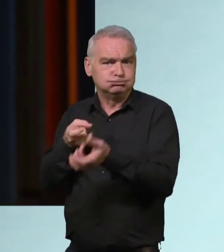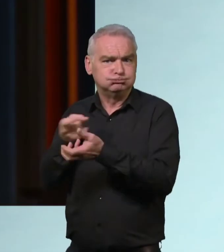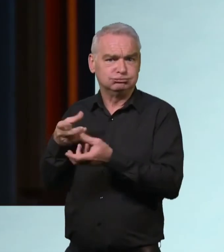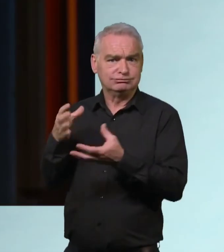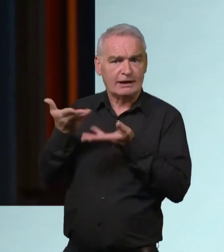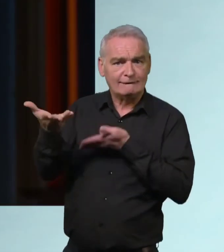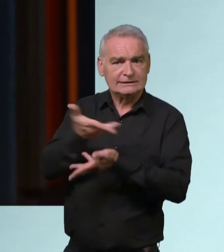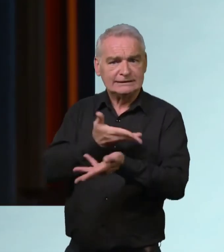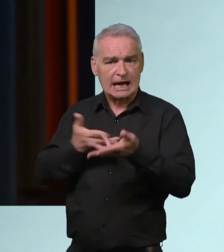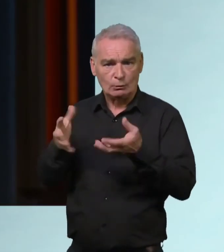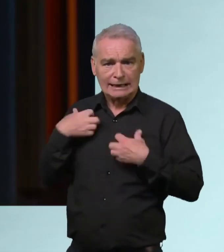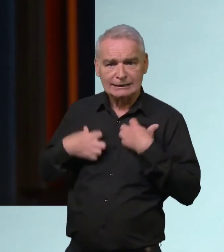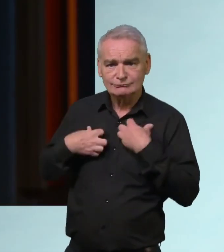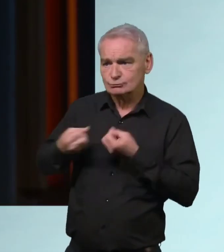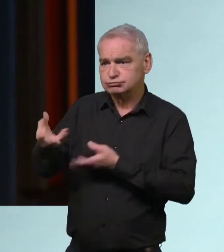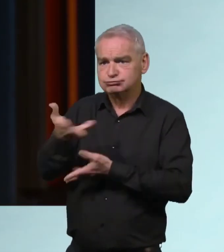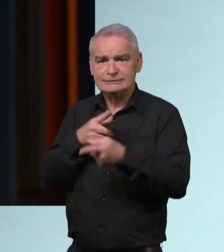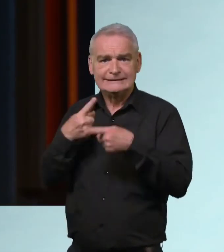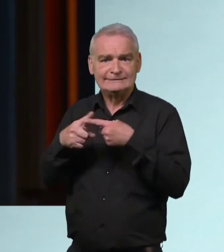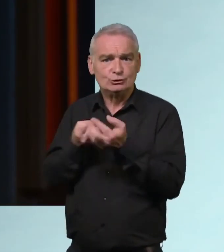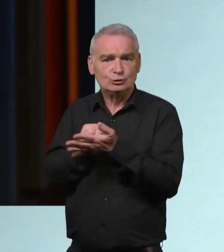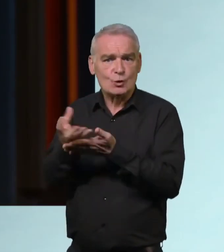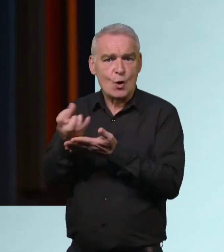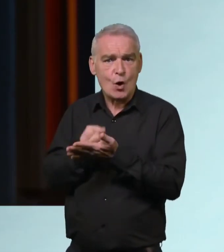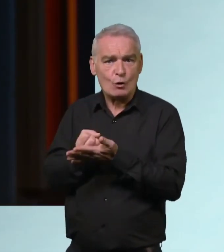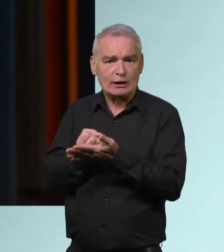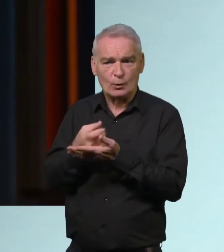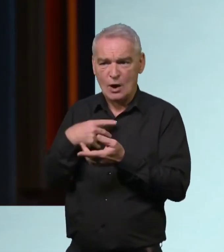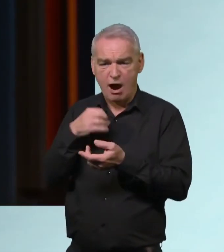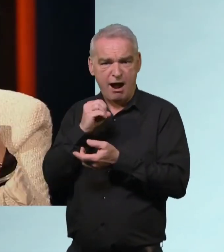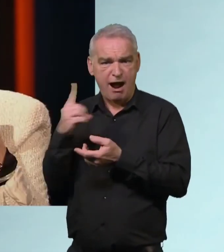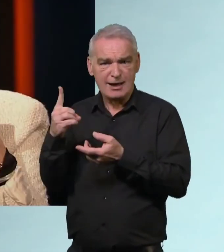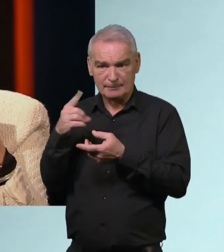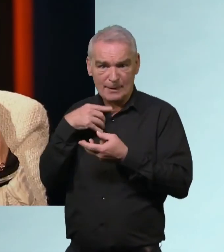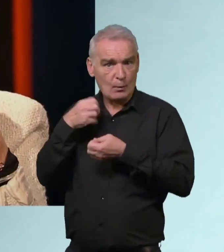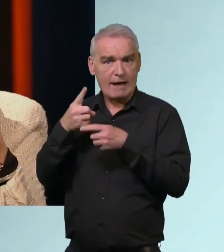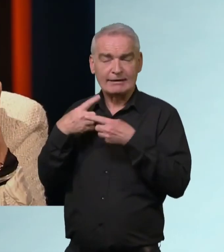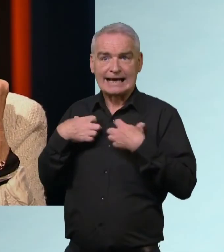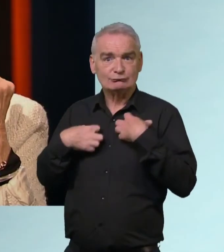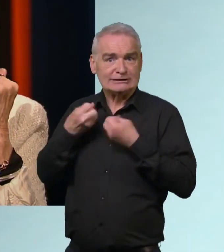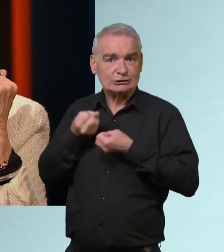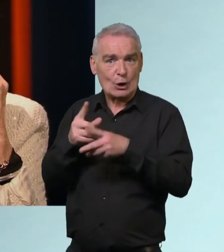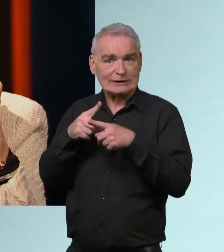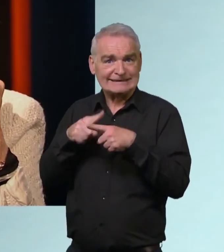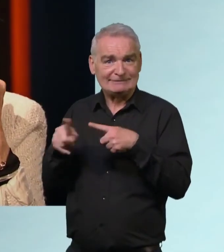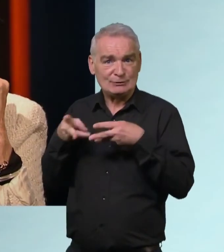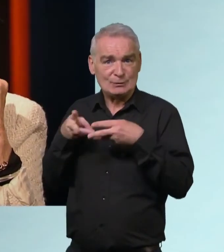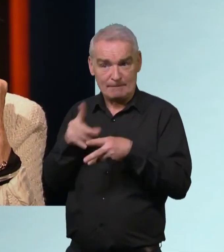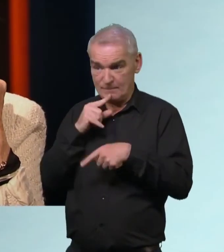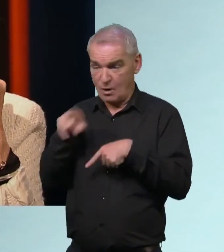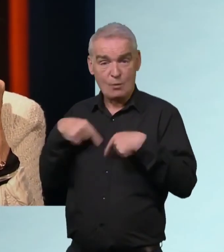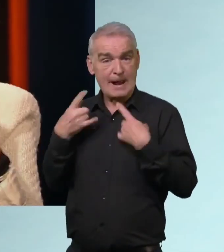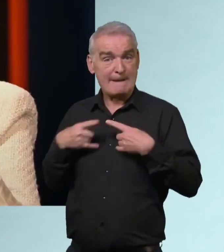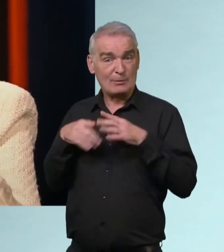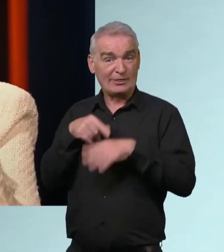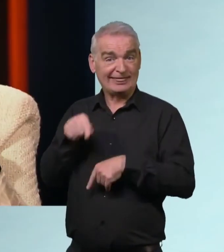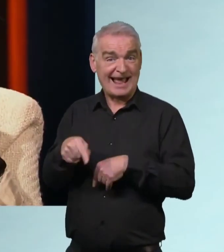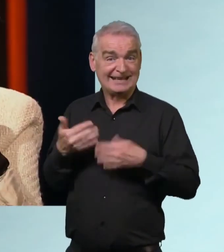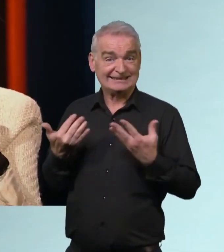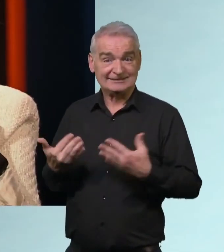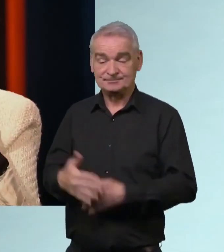telling our individual tales. Yeah. But we're all very, very quirky in our own little ways. But